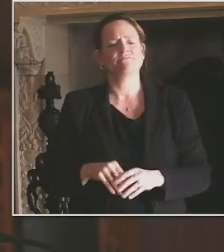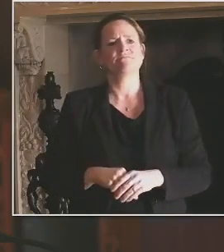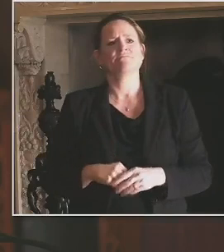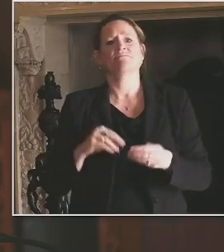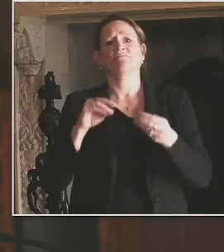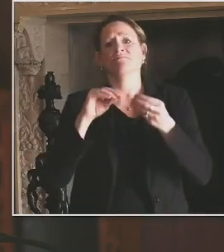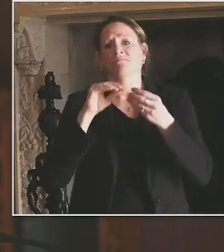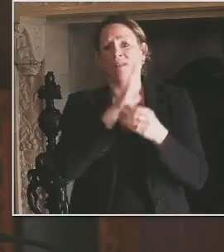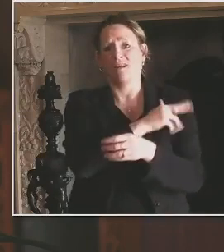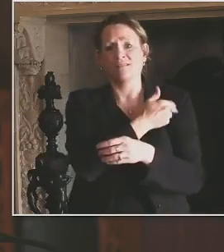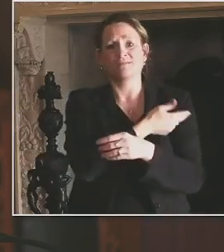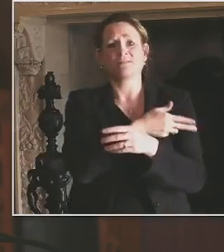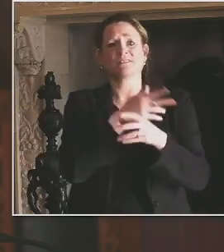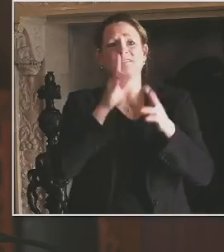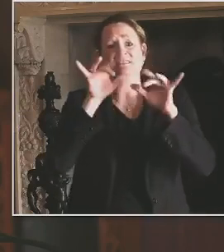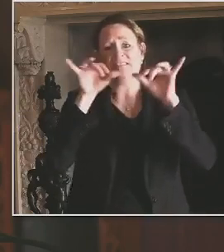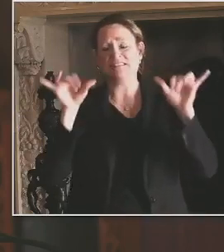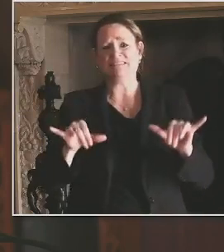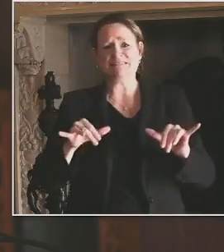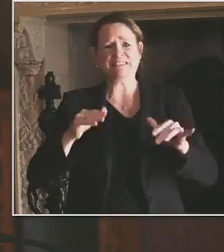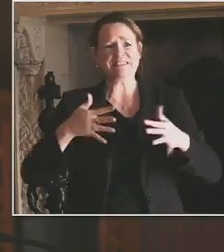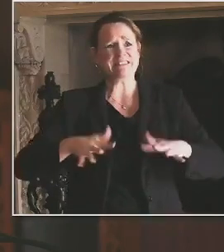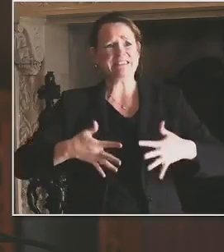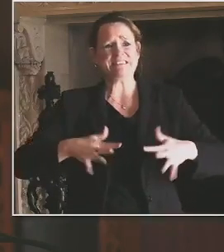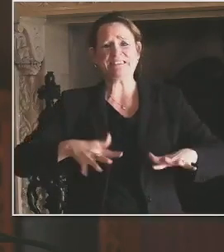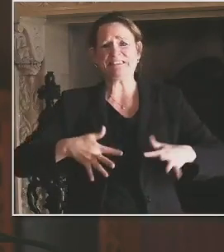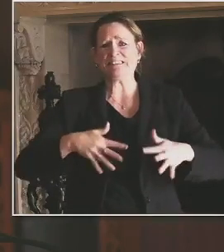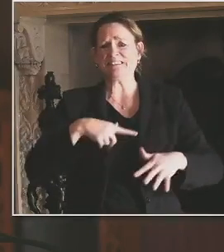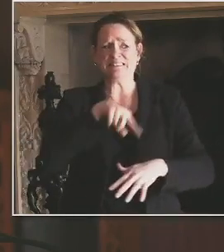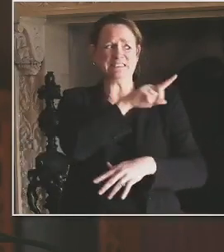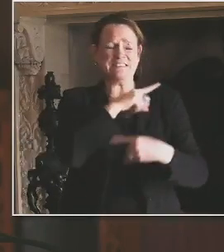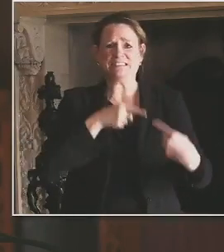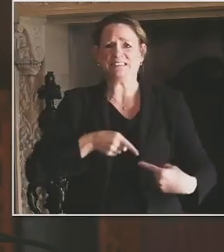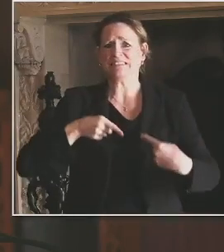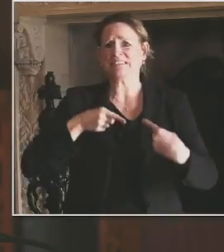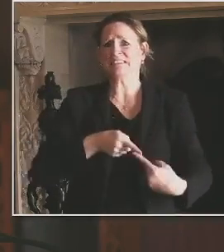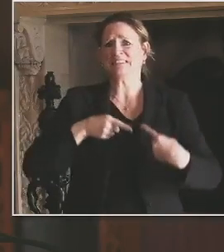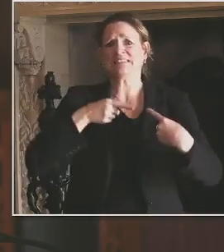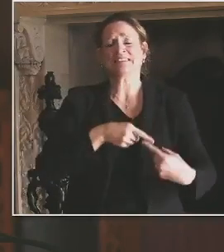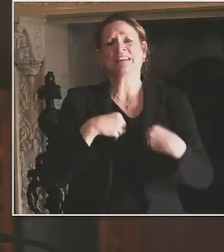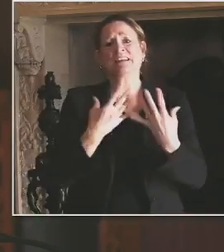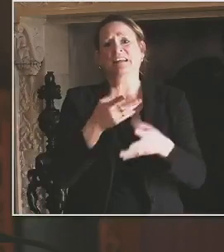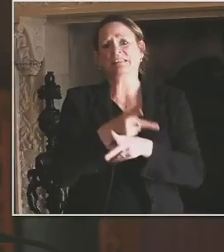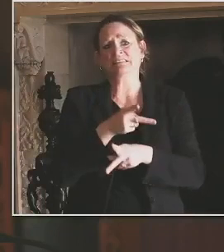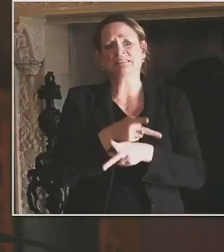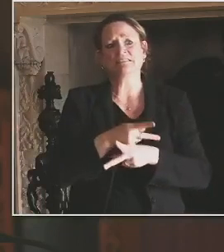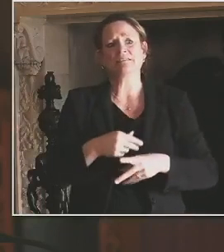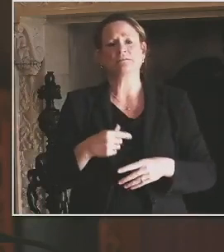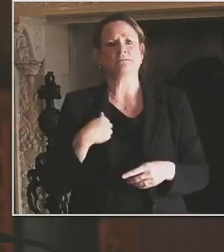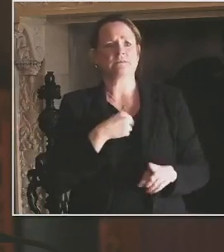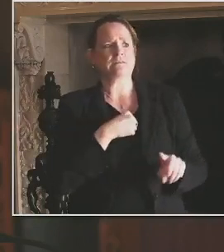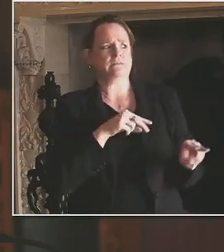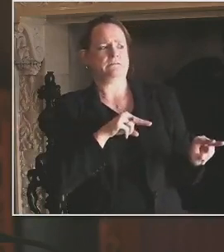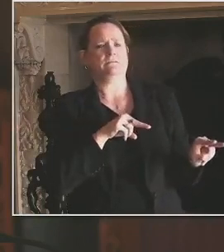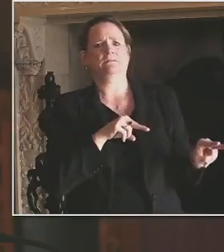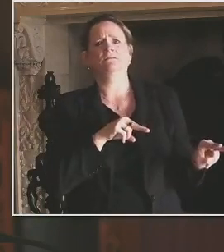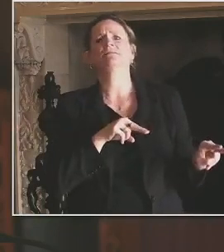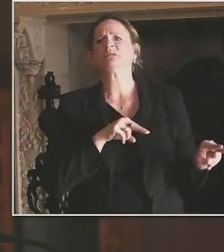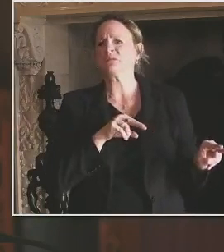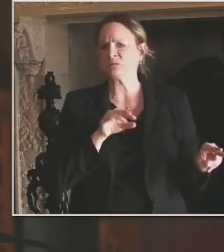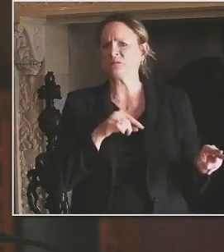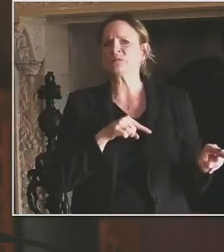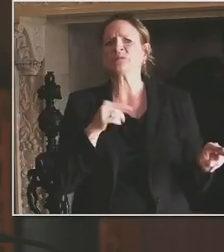who needs hospitalization. And so I do think that people should take very seriously the cautions and the learnings